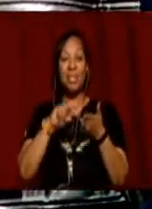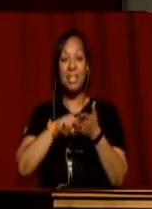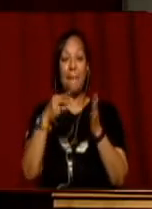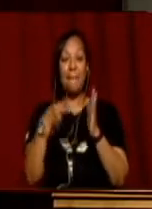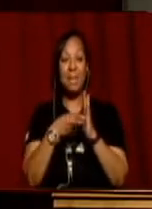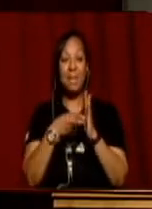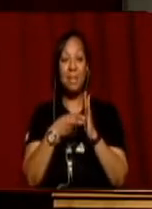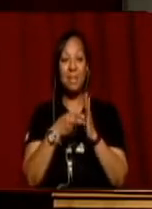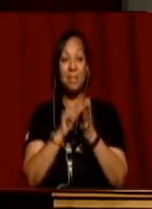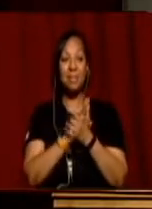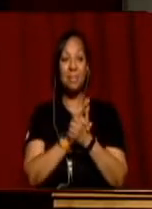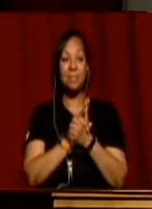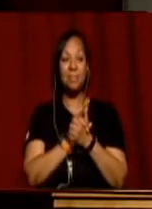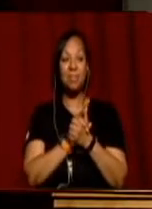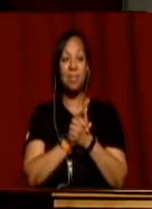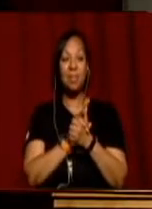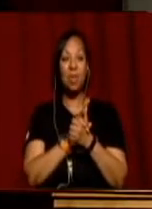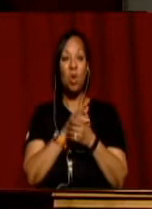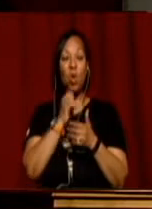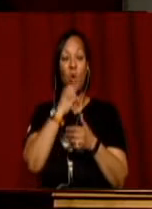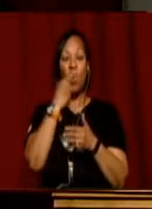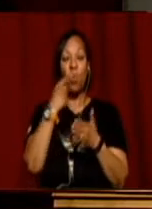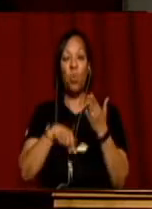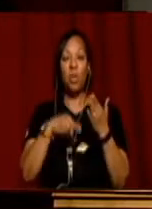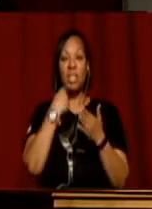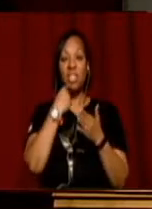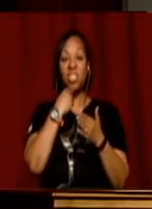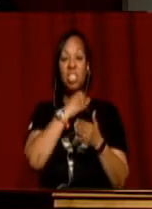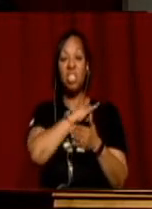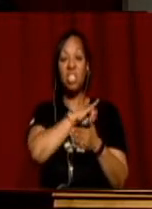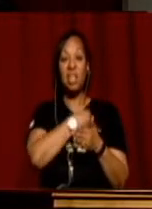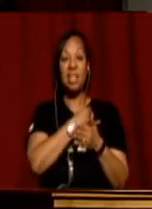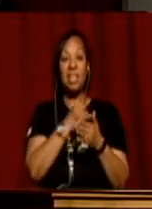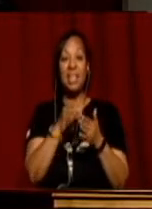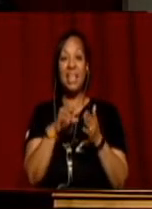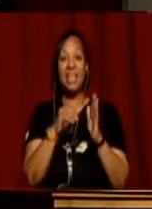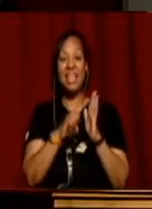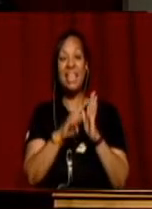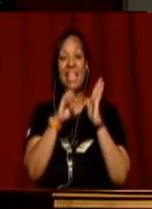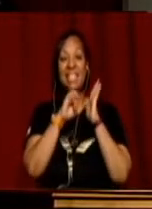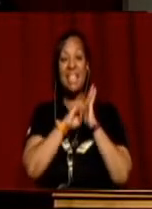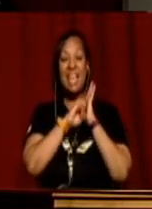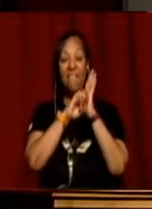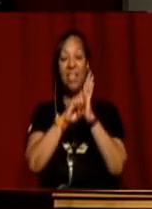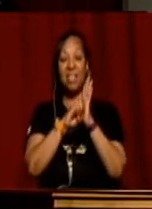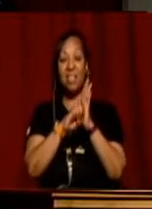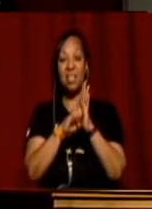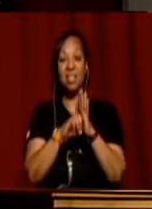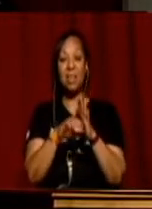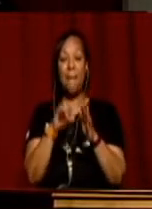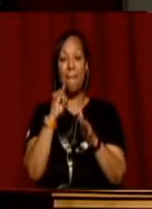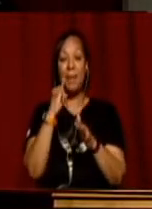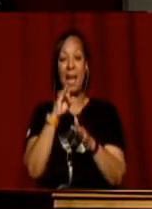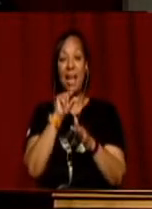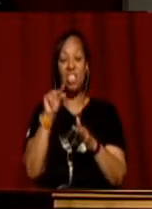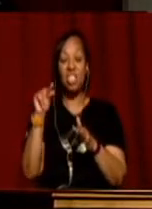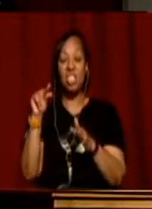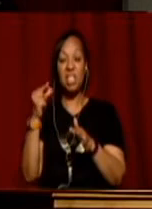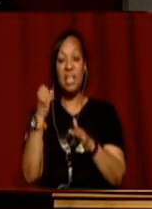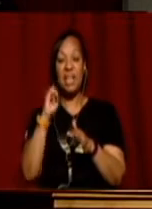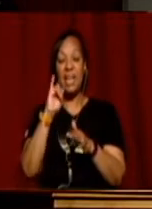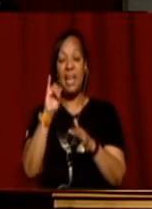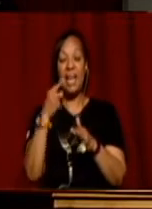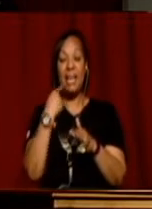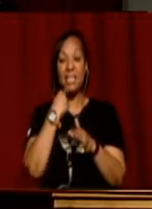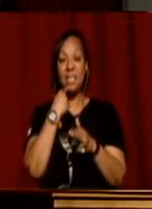said? So what Jonathan had is an evidence of infection, but the IgG antibody.